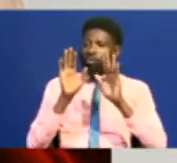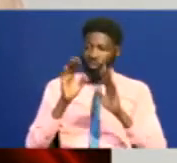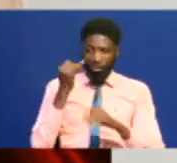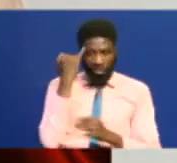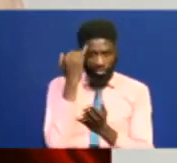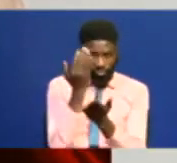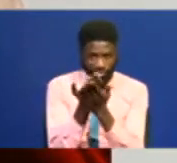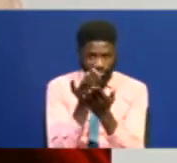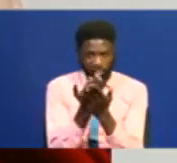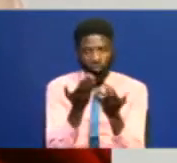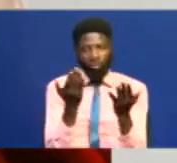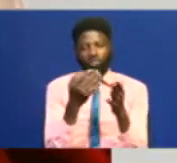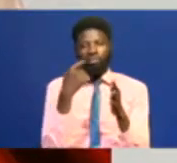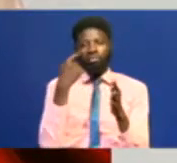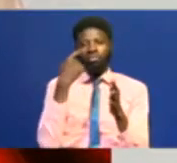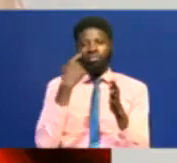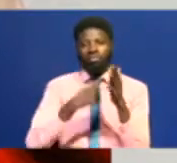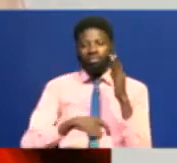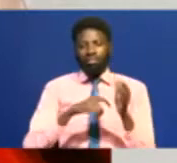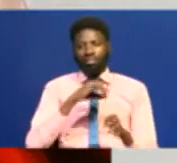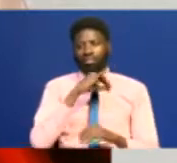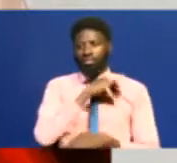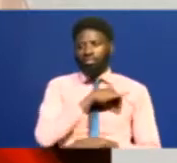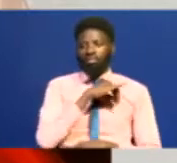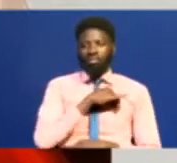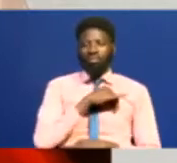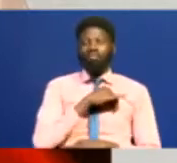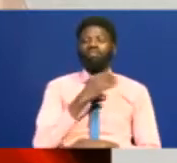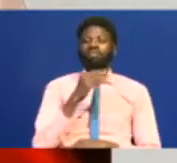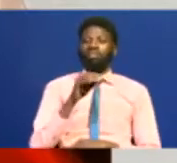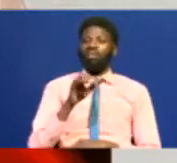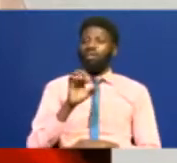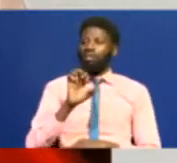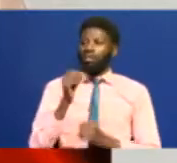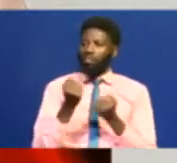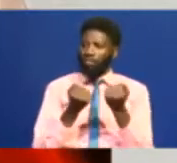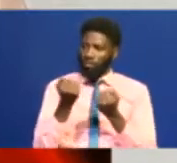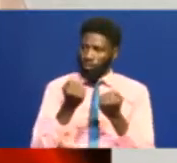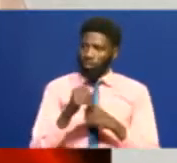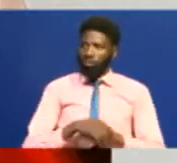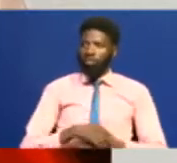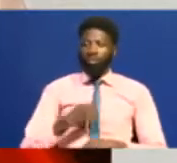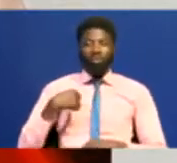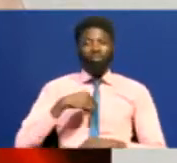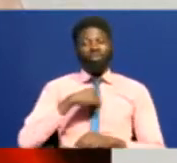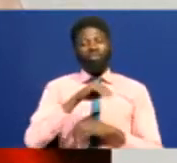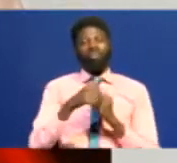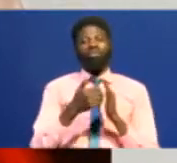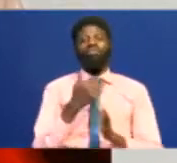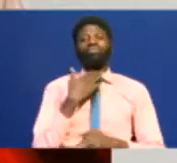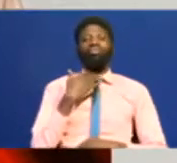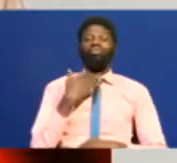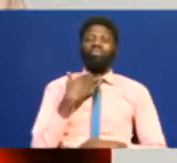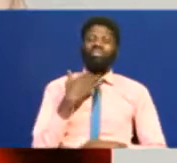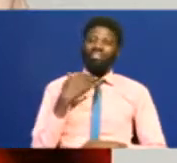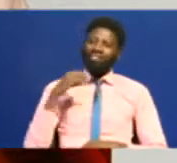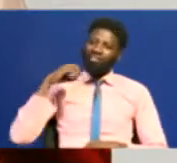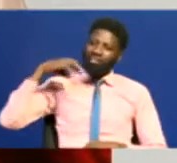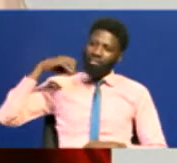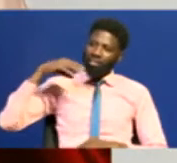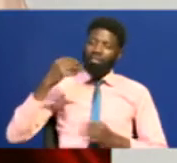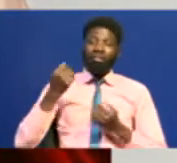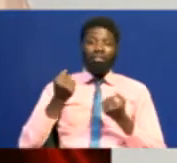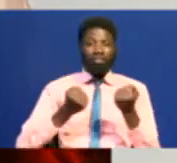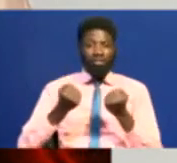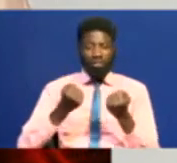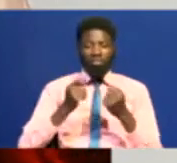tax incentives mm-hmm. for EVs. Because we're all interested in going into the EV market, but what we realize is that the vehicles